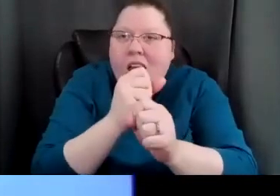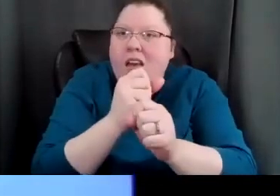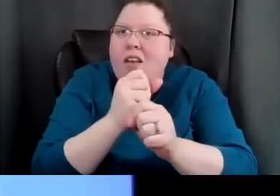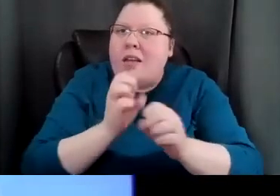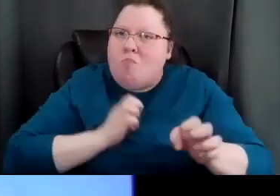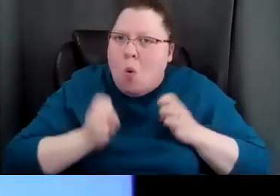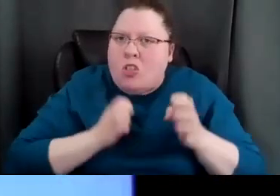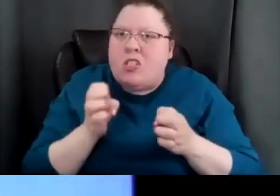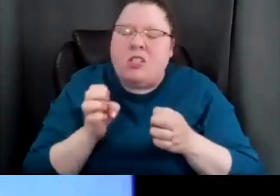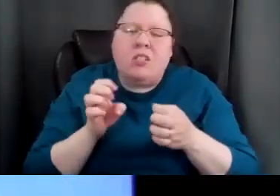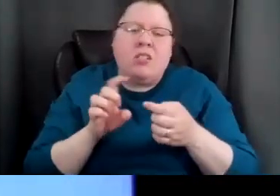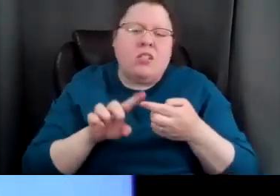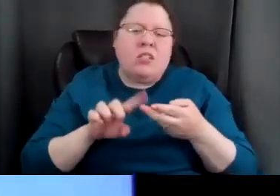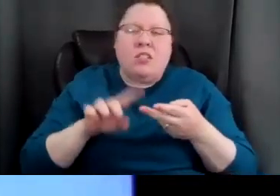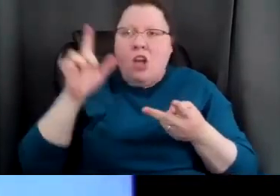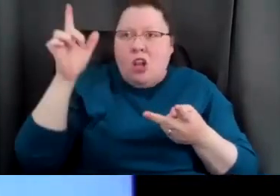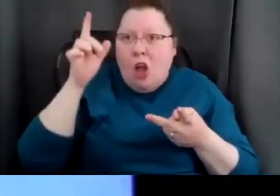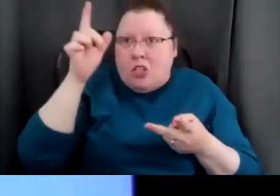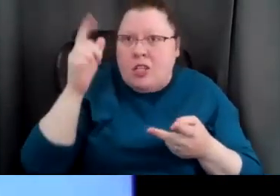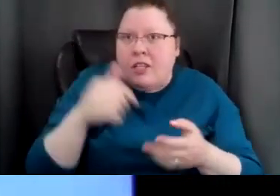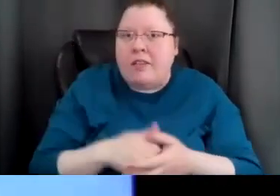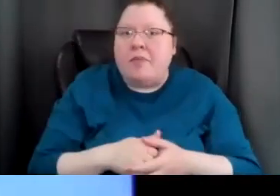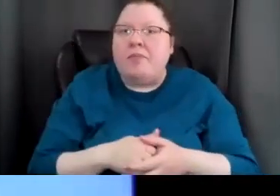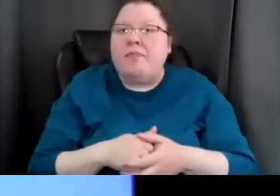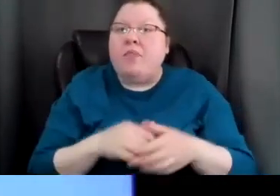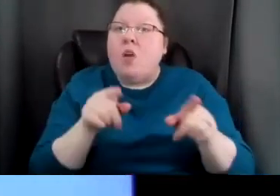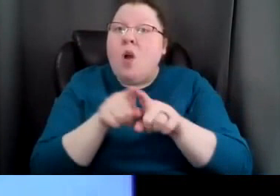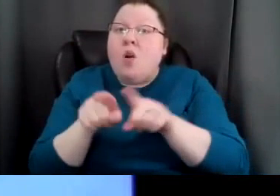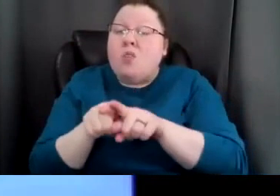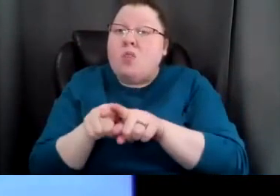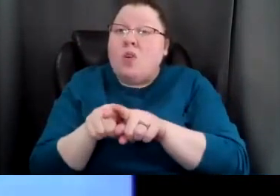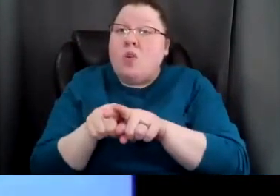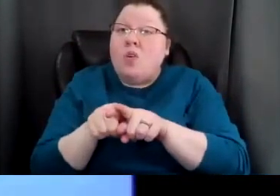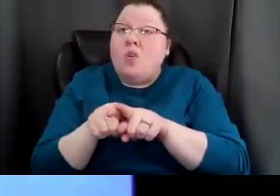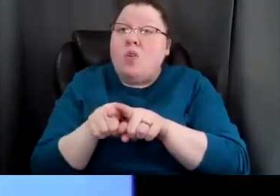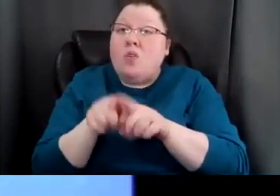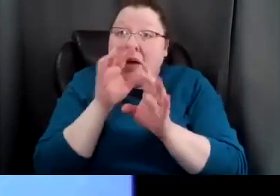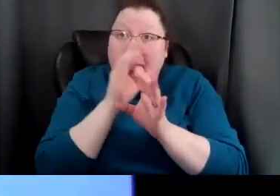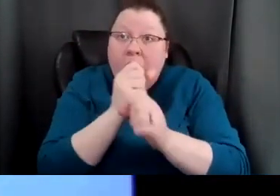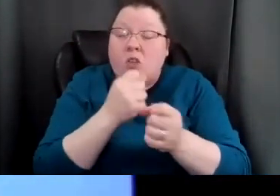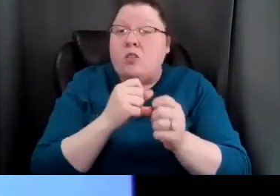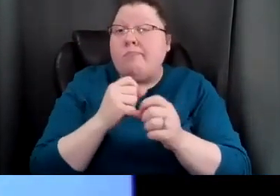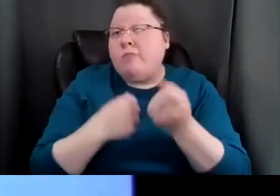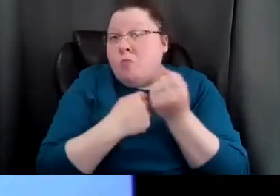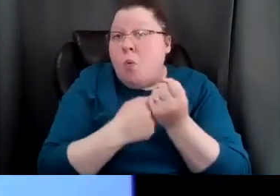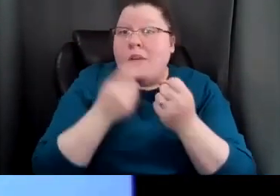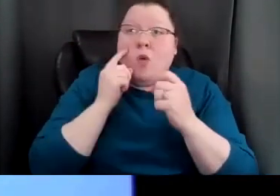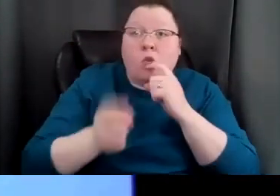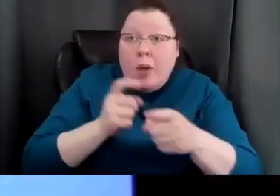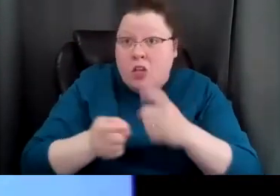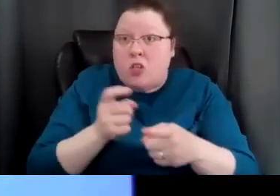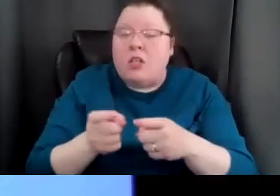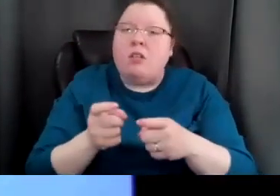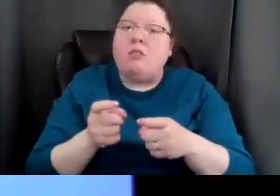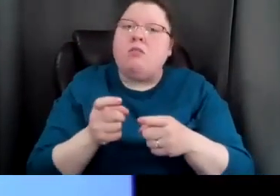your emotions, they'll appeal to your logic, also appeals to support for donations, letters to the editor. All these kinds